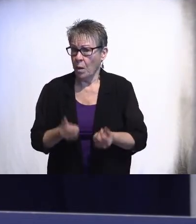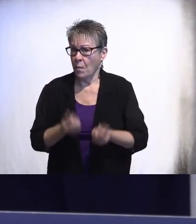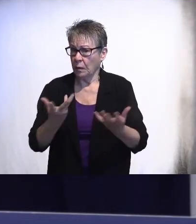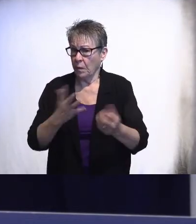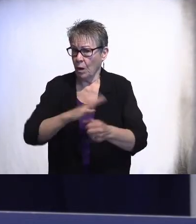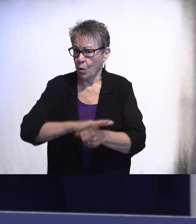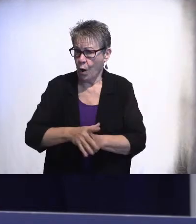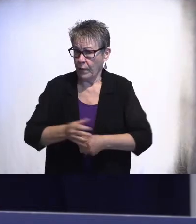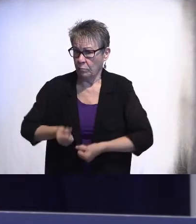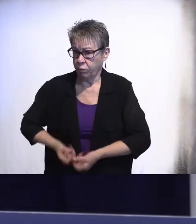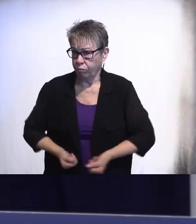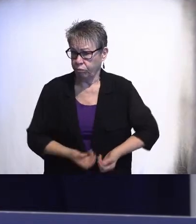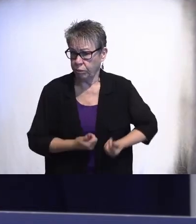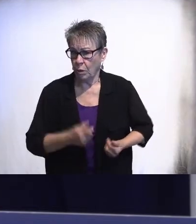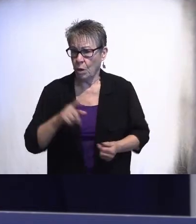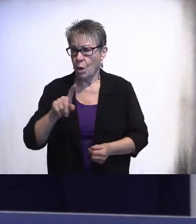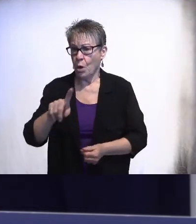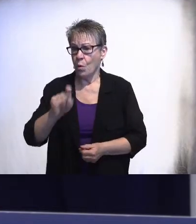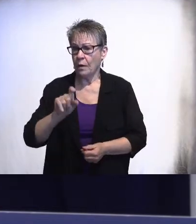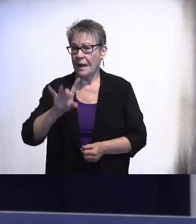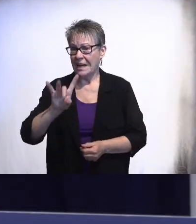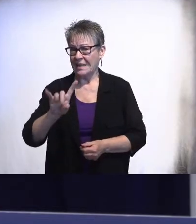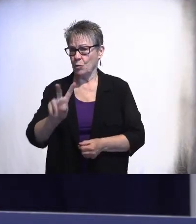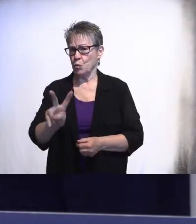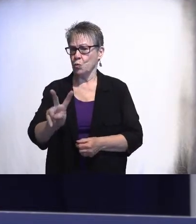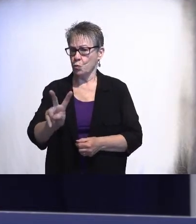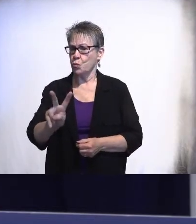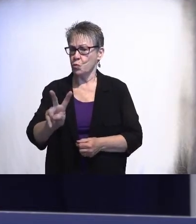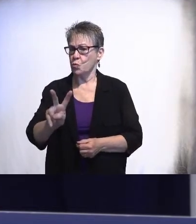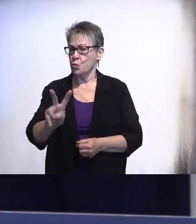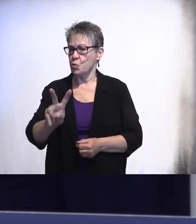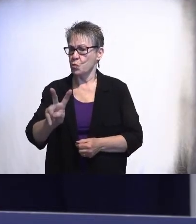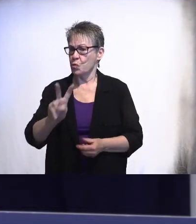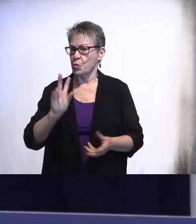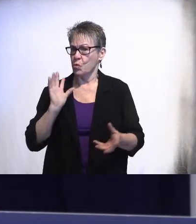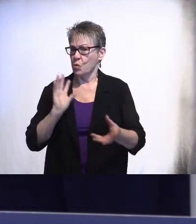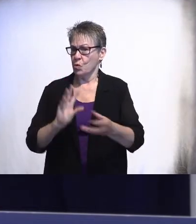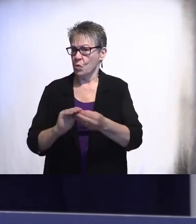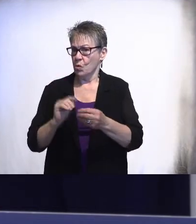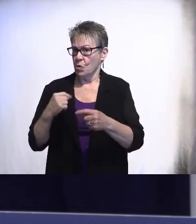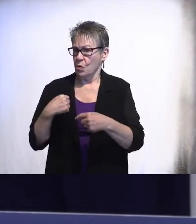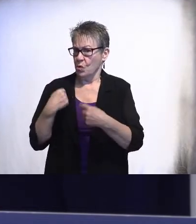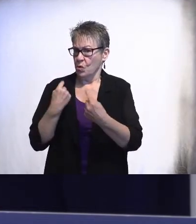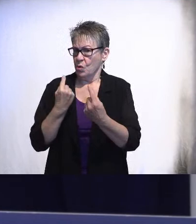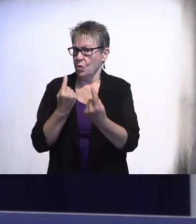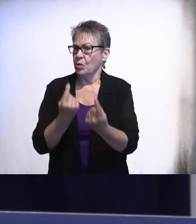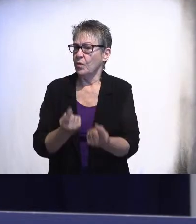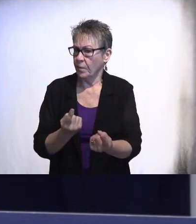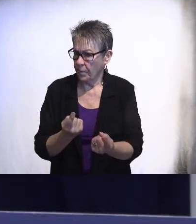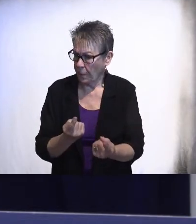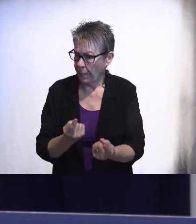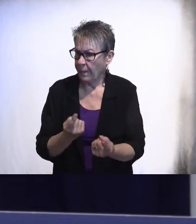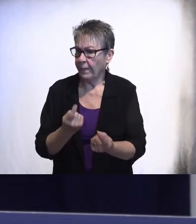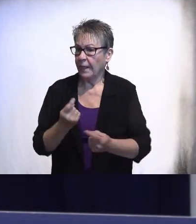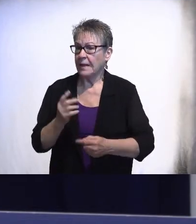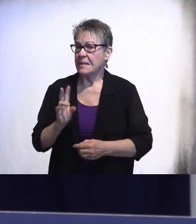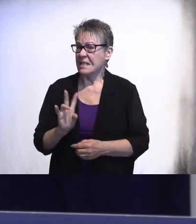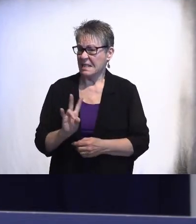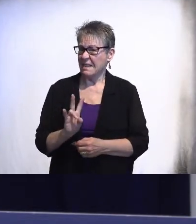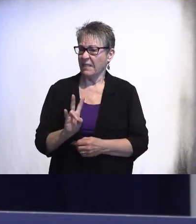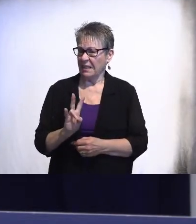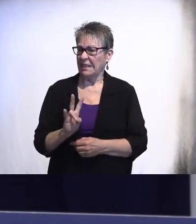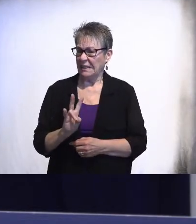children, MIS-C, in New Jersey to date, including an additional 7 reported cases since our last